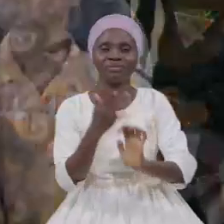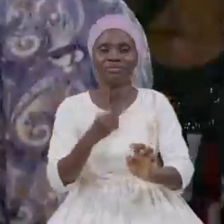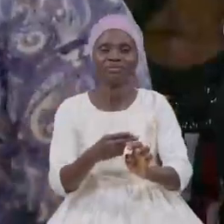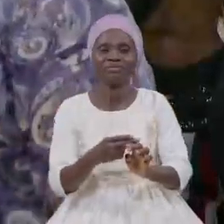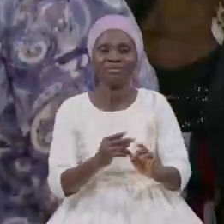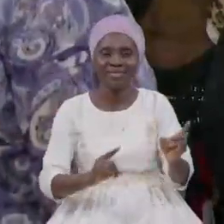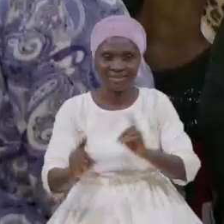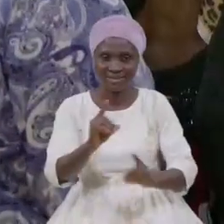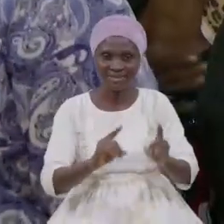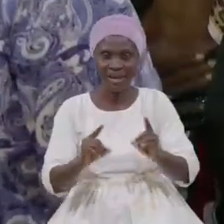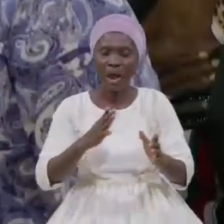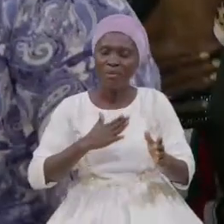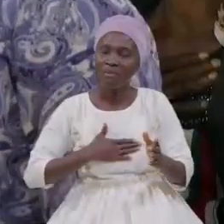come.